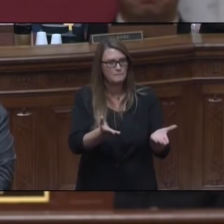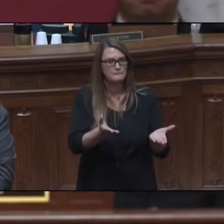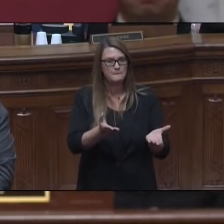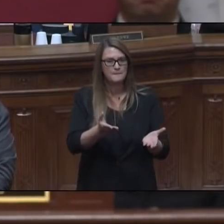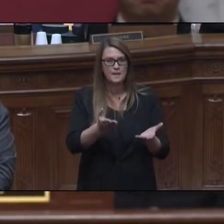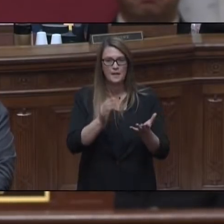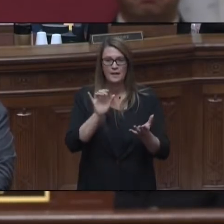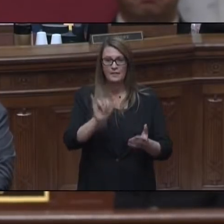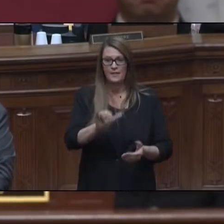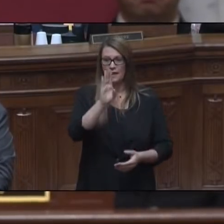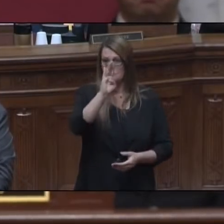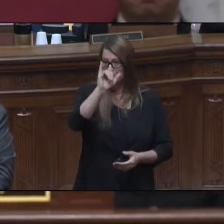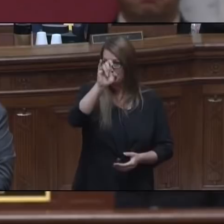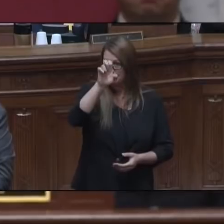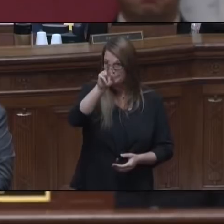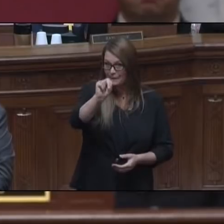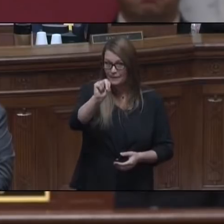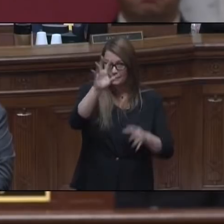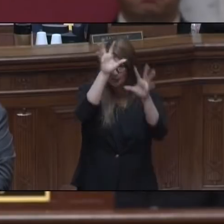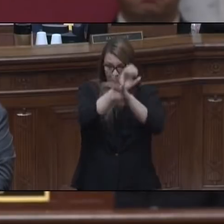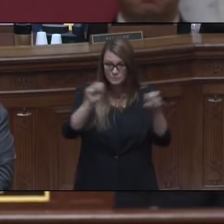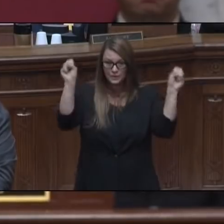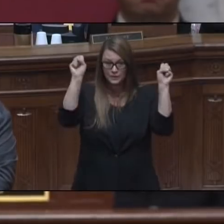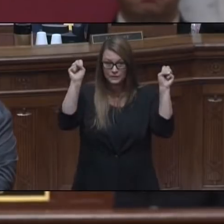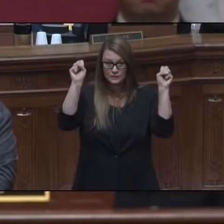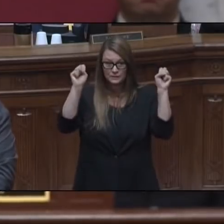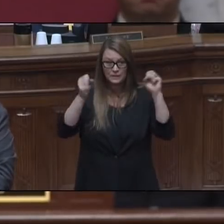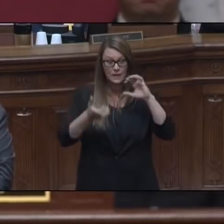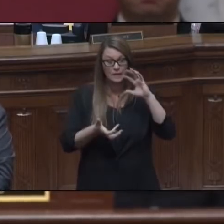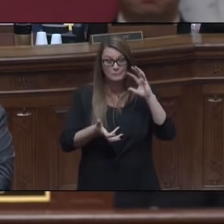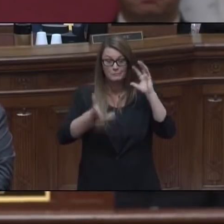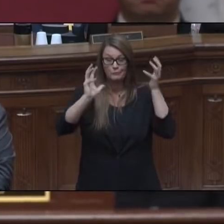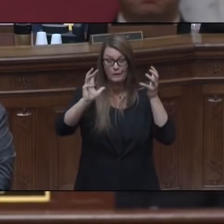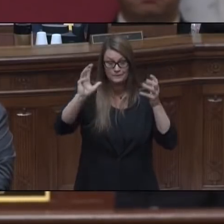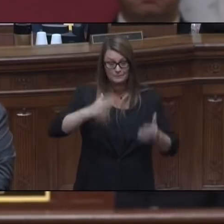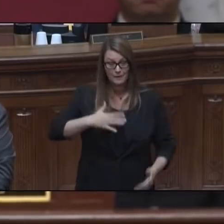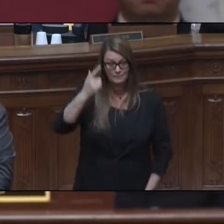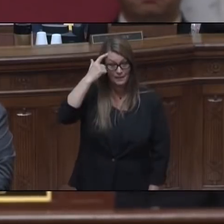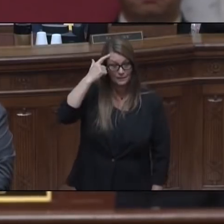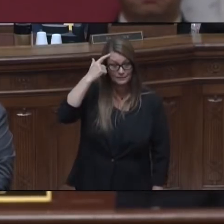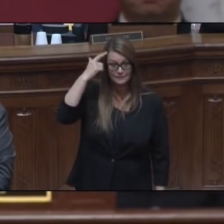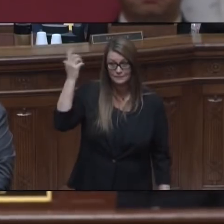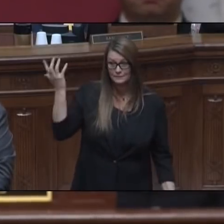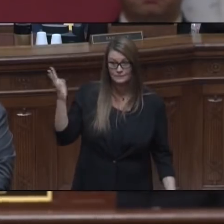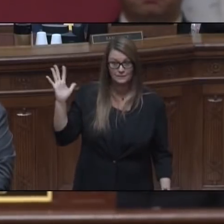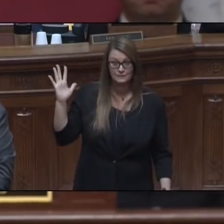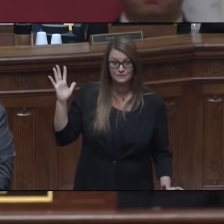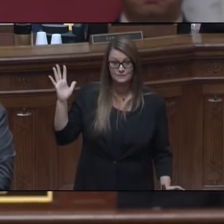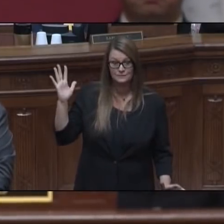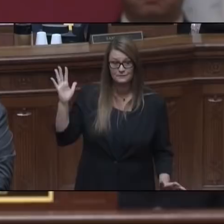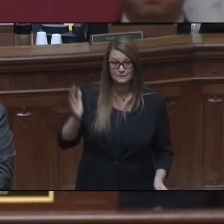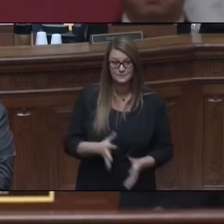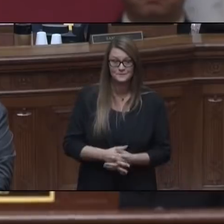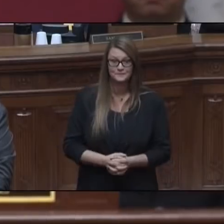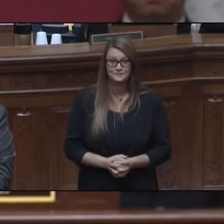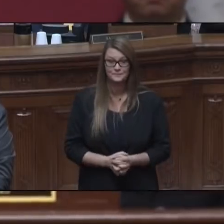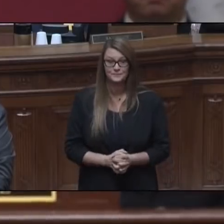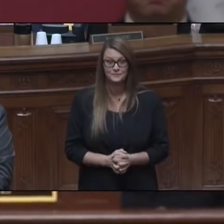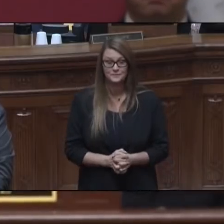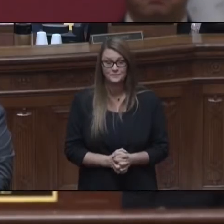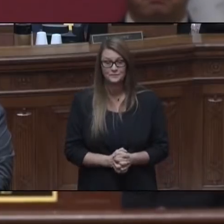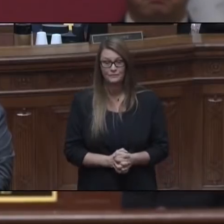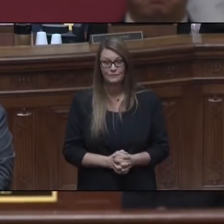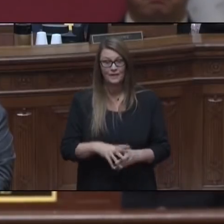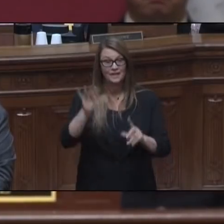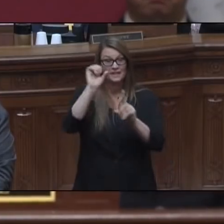Biden administration is absolutely driving me at least crazy. That's all there is to it. I think